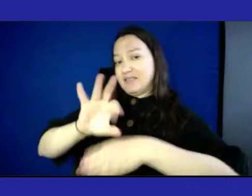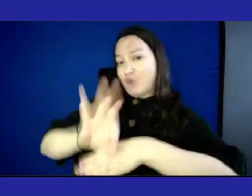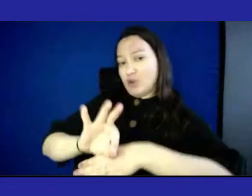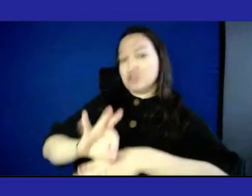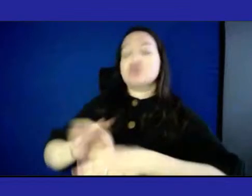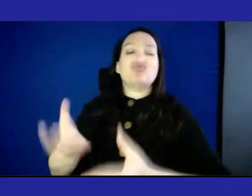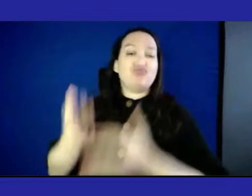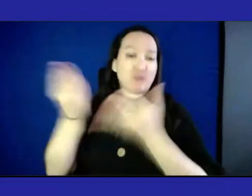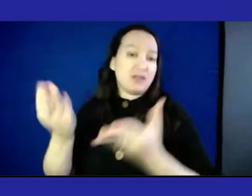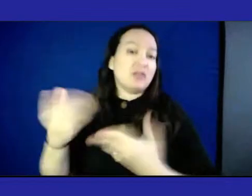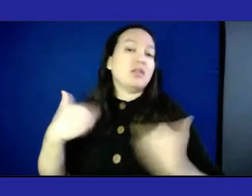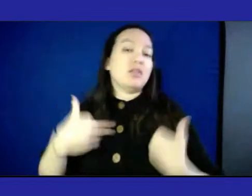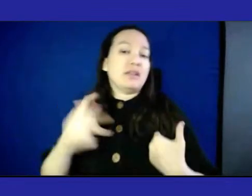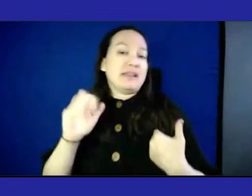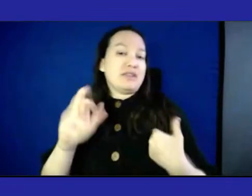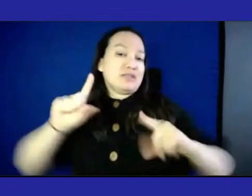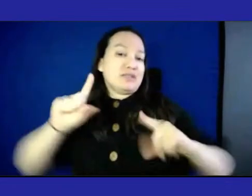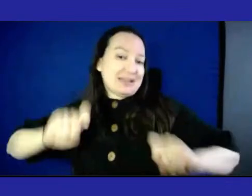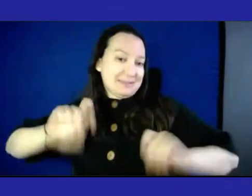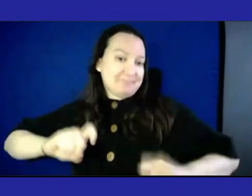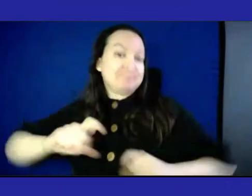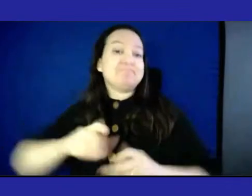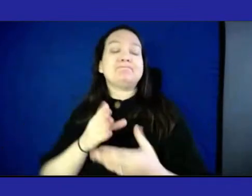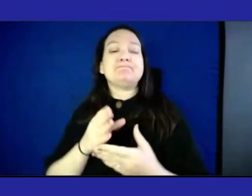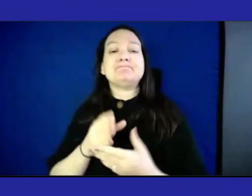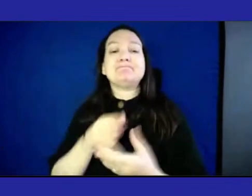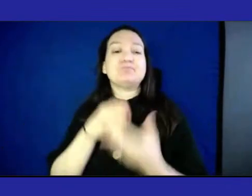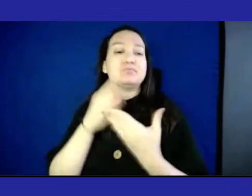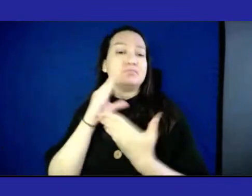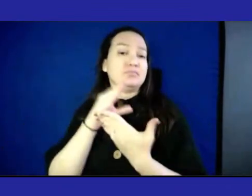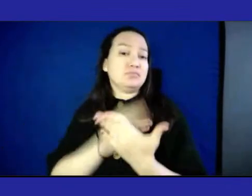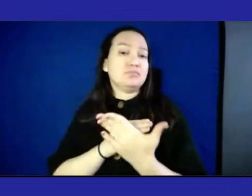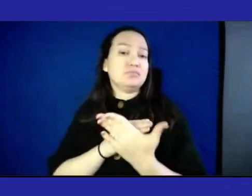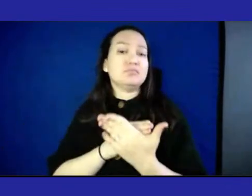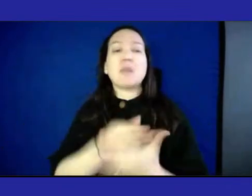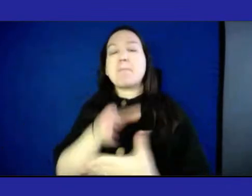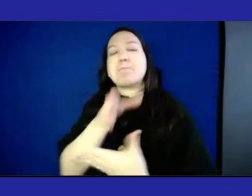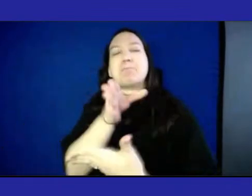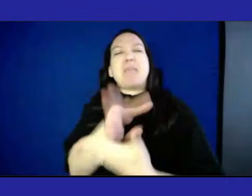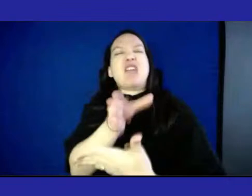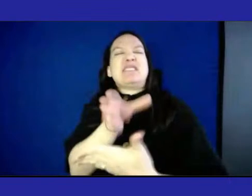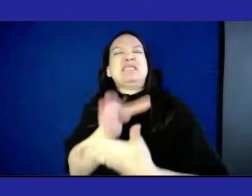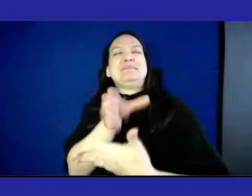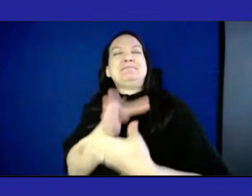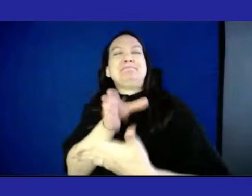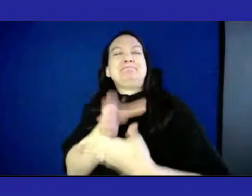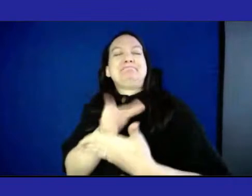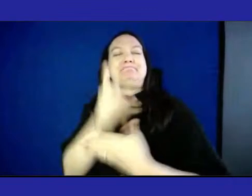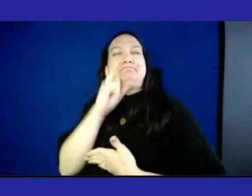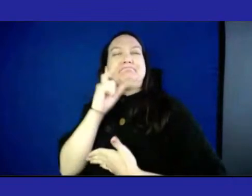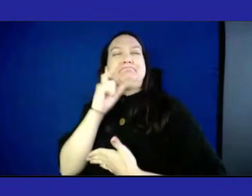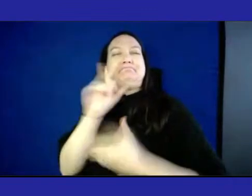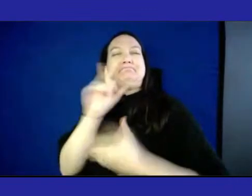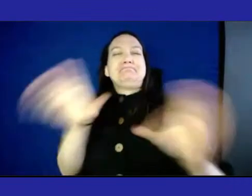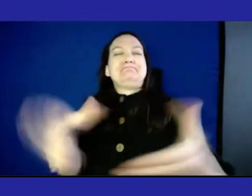cancer screening, and the guidelines suggest screening a moderate suspicious population for